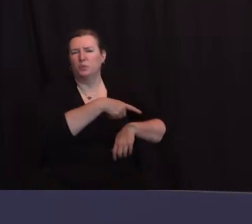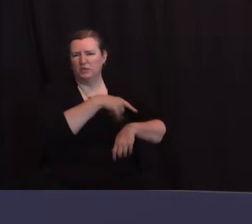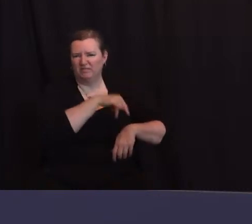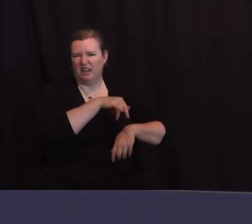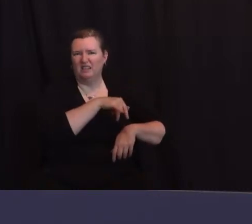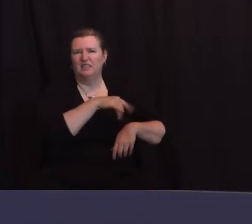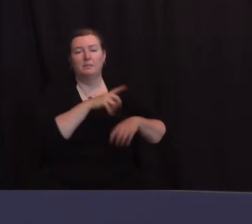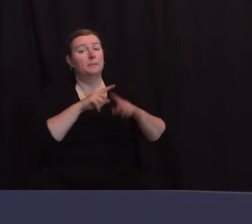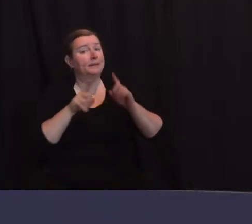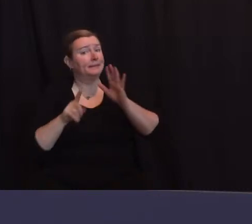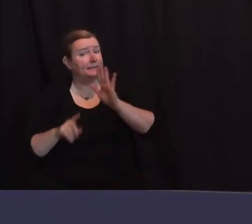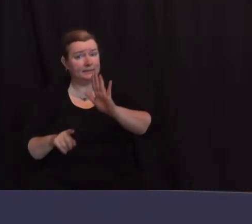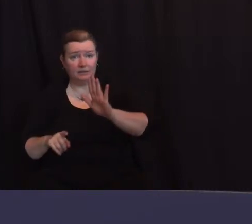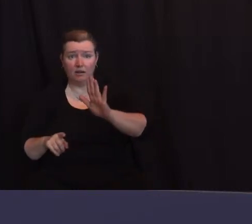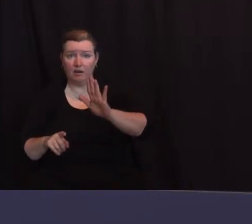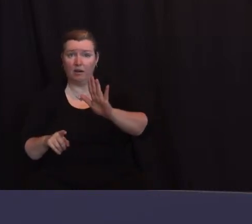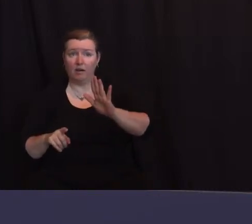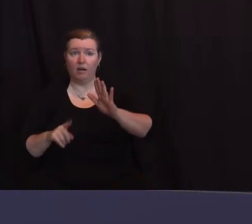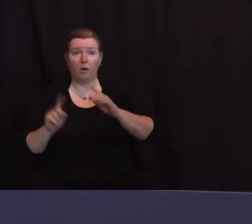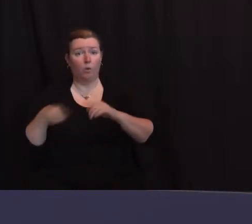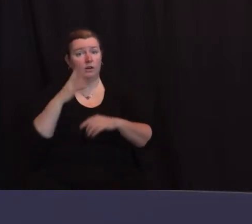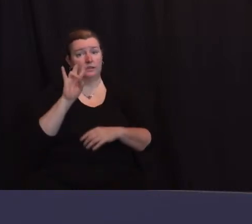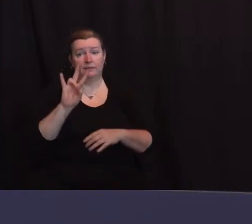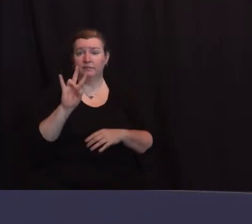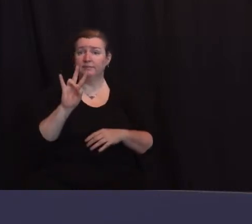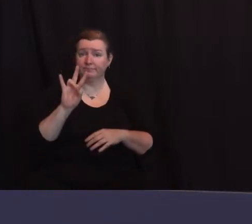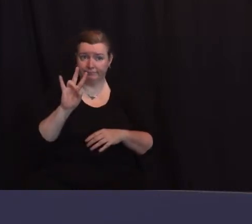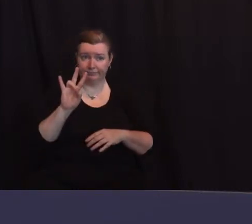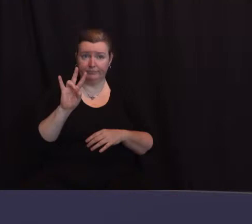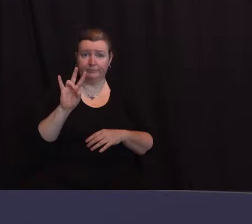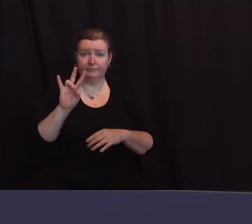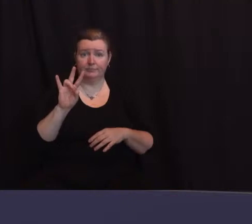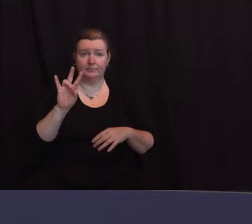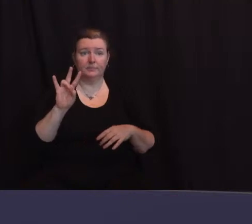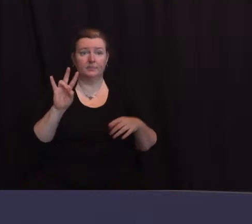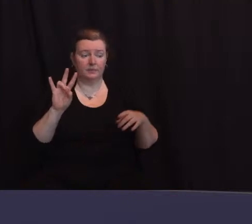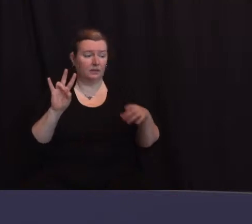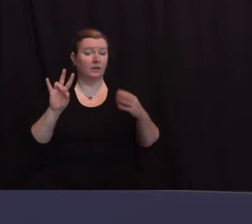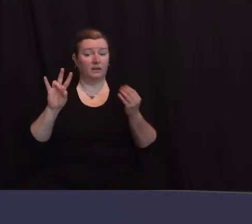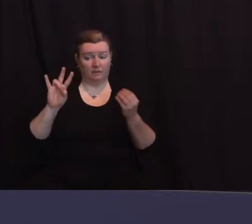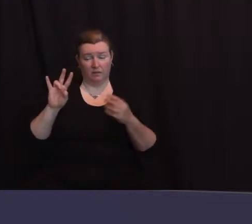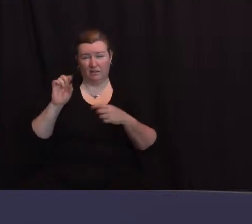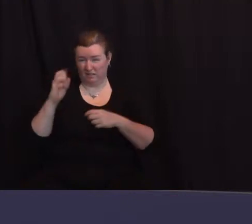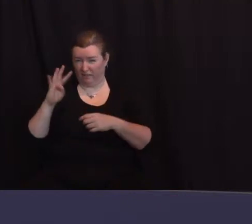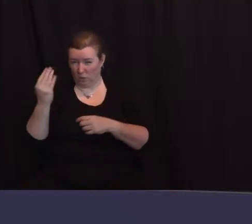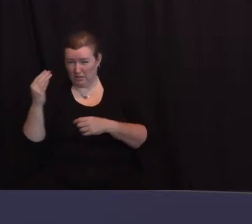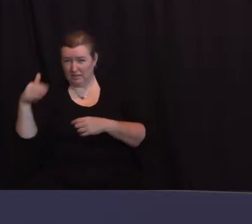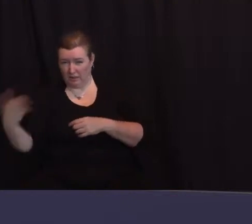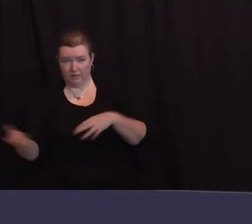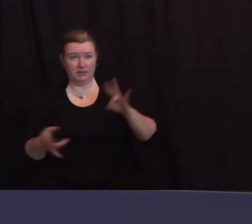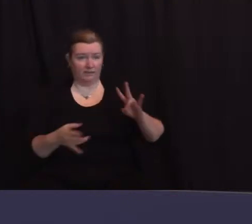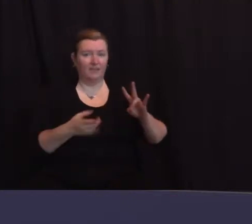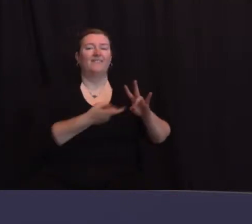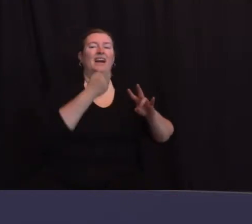However, only 7 of those deaths were reported to be related to COVID-19. So a total